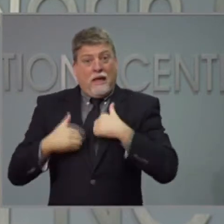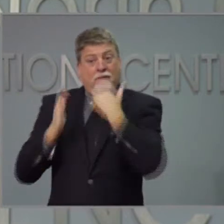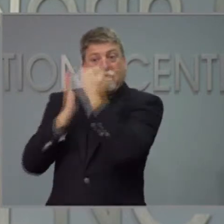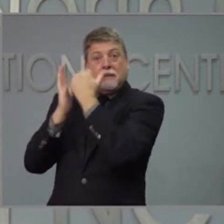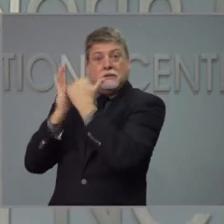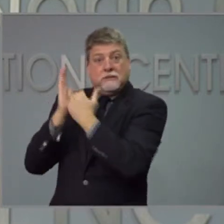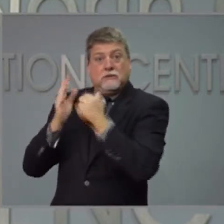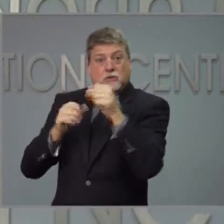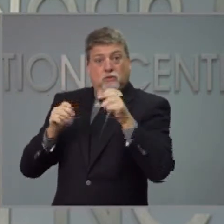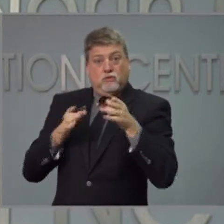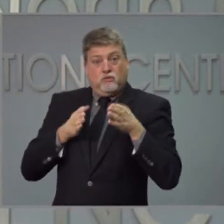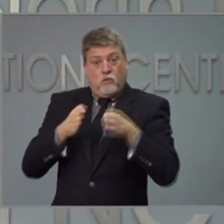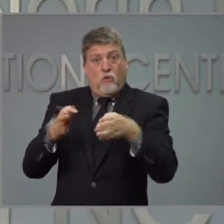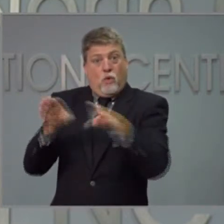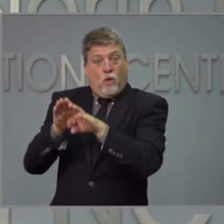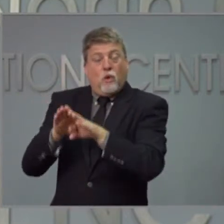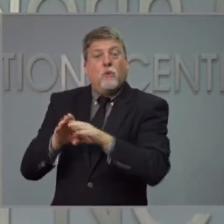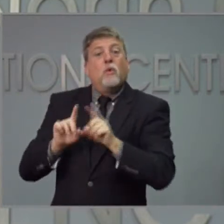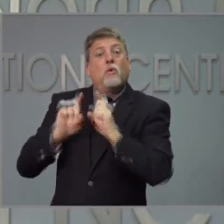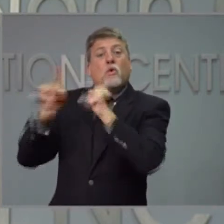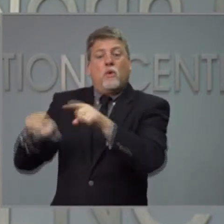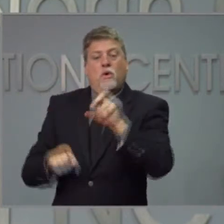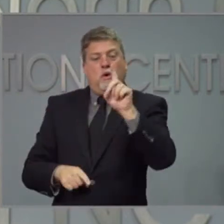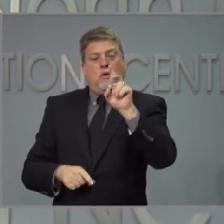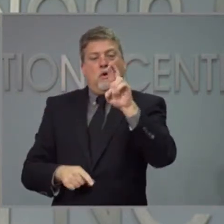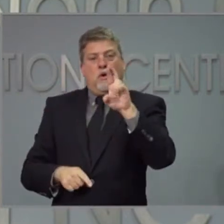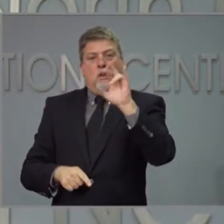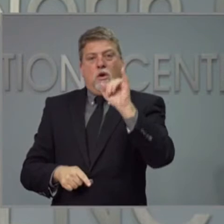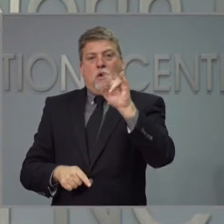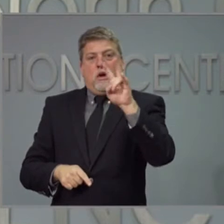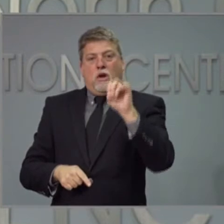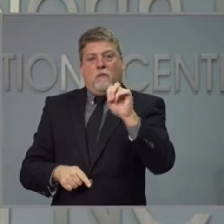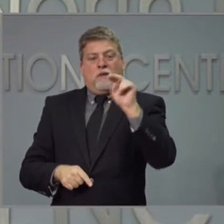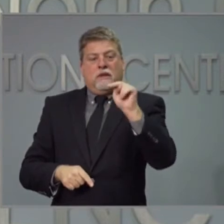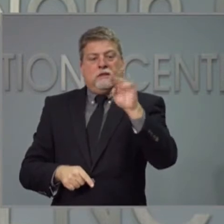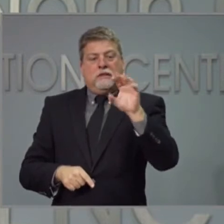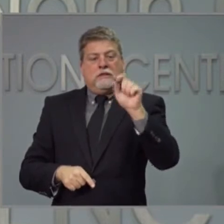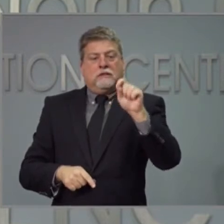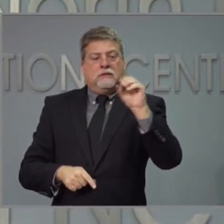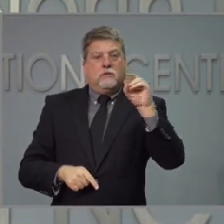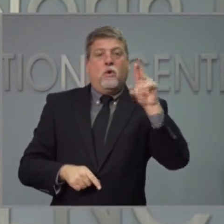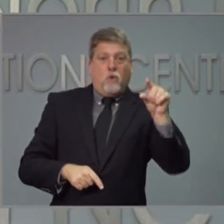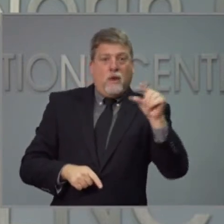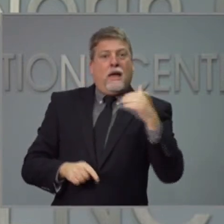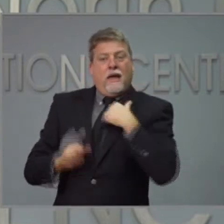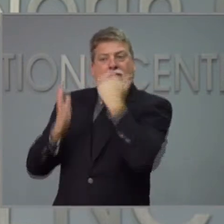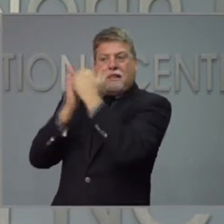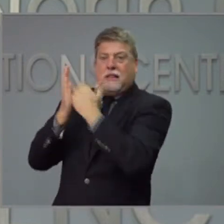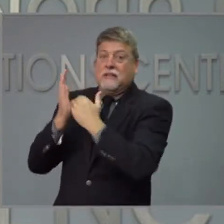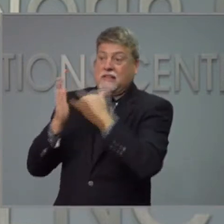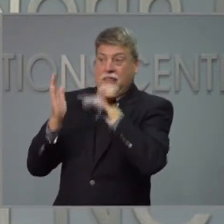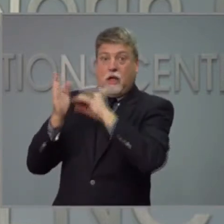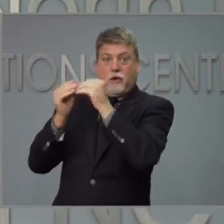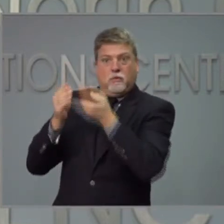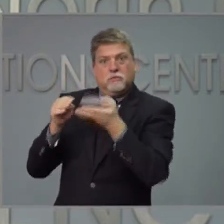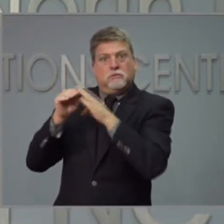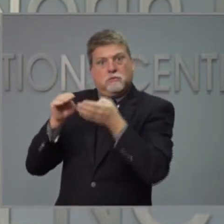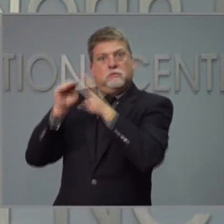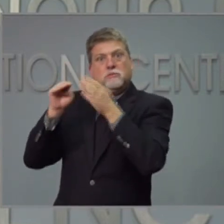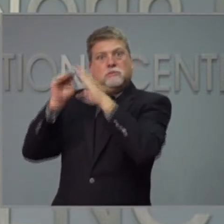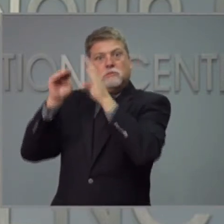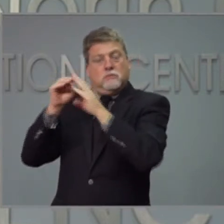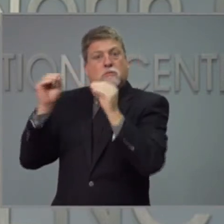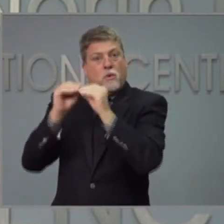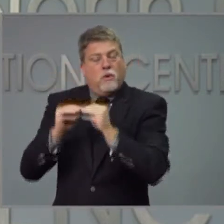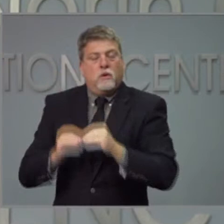changing minute by minute. Please visit drivenc.org for the latest on road closures. Don't be tempted to drive on